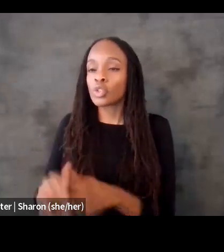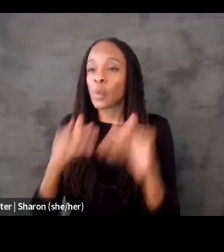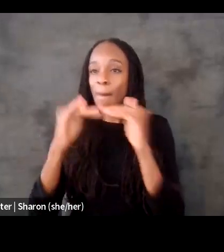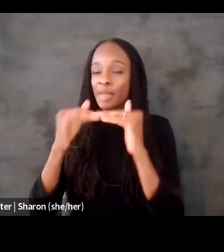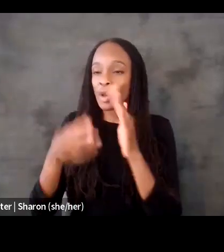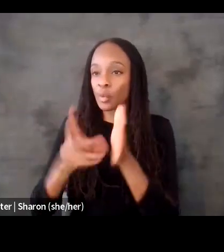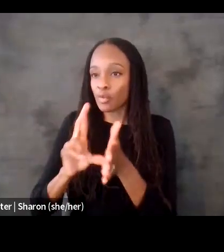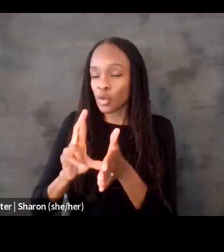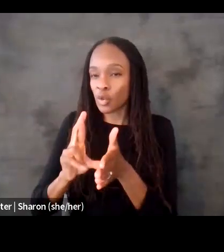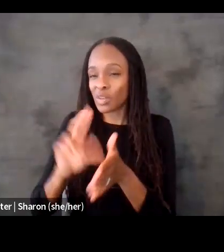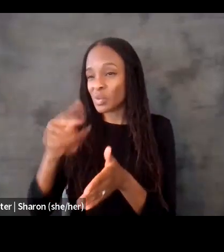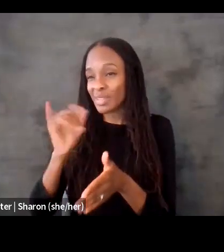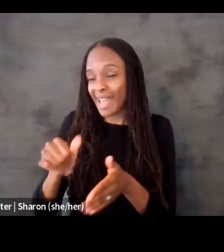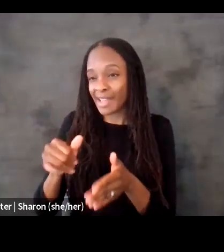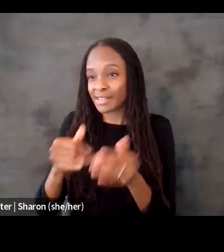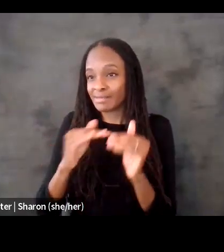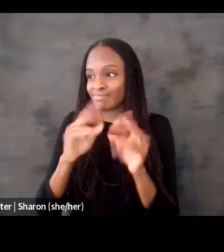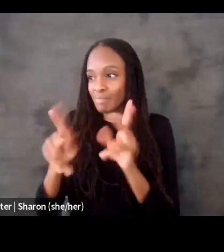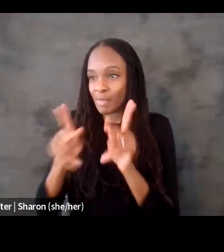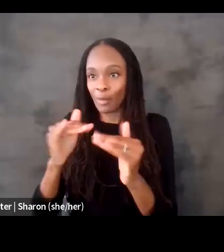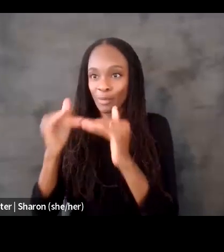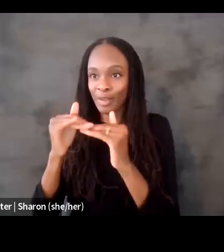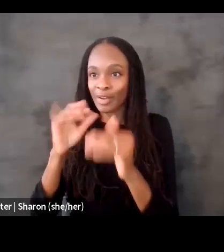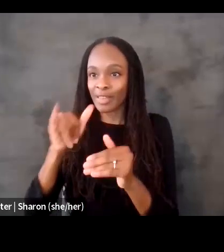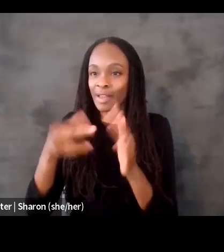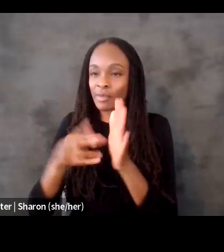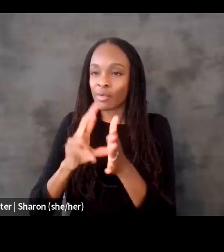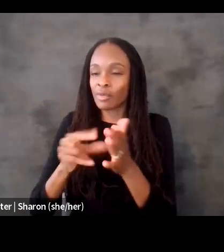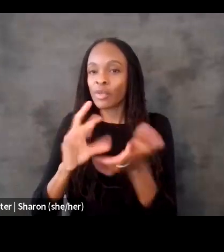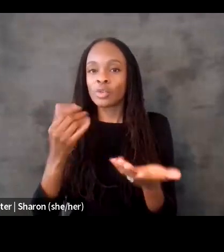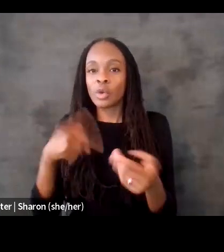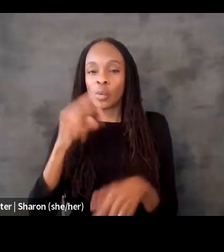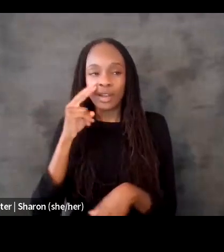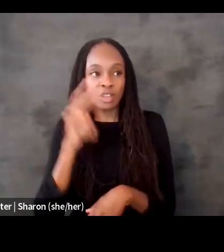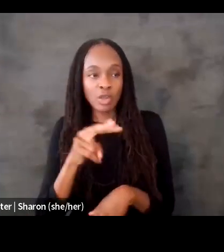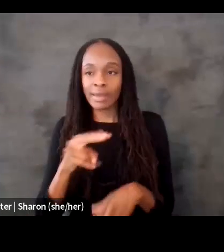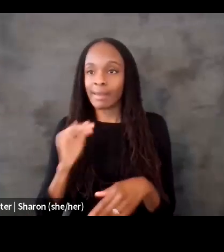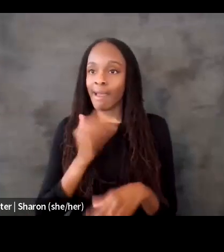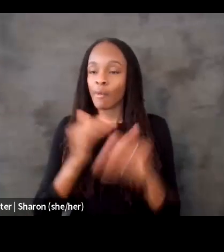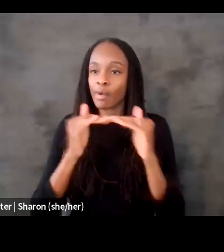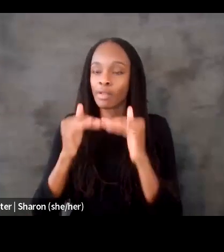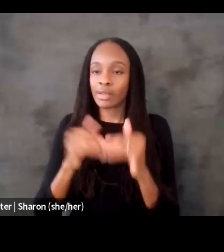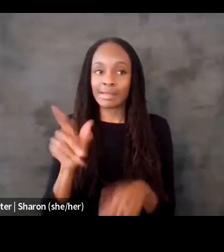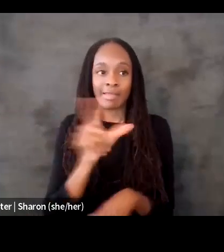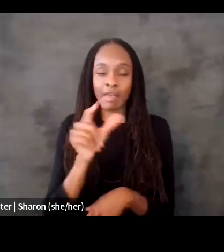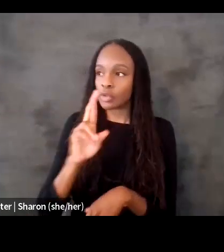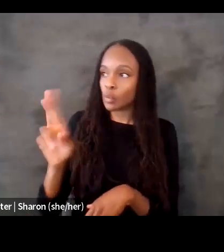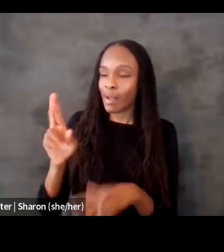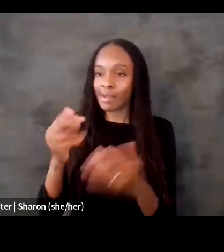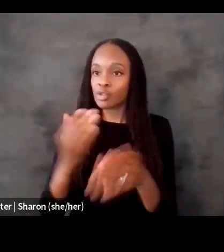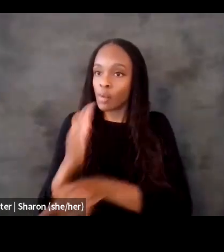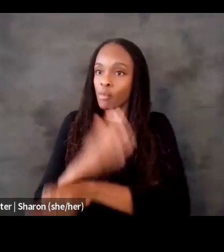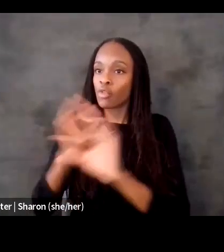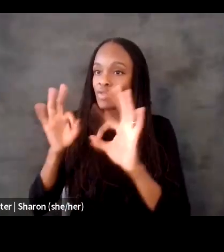it's peer-reviewed. And so we're looking to our colleagues to our left and our right to be able to provide feedback around the quality of our